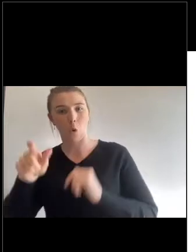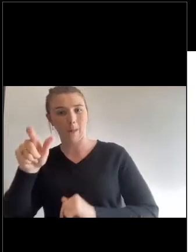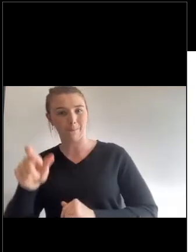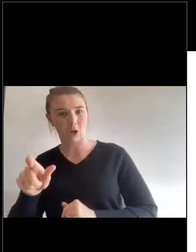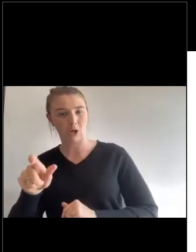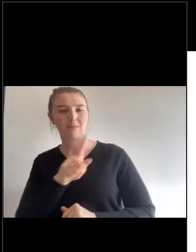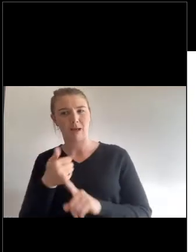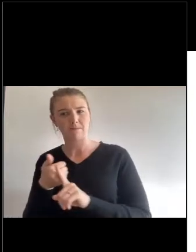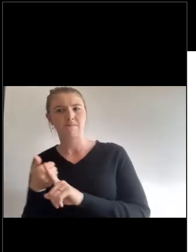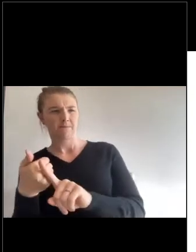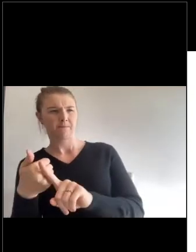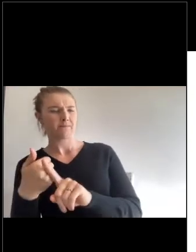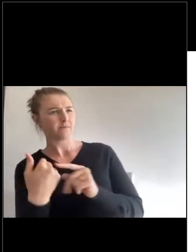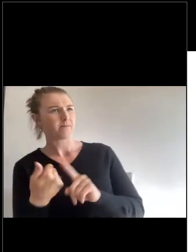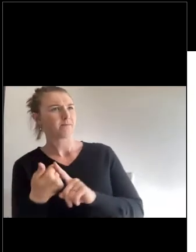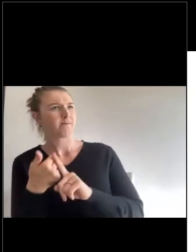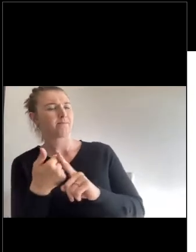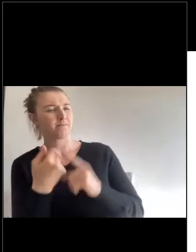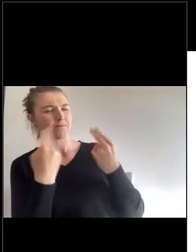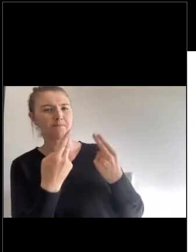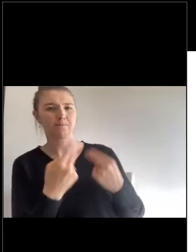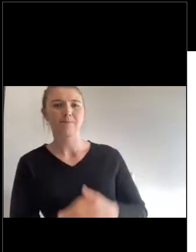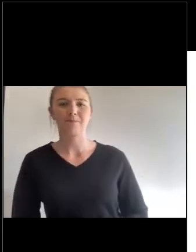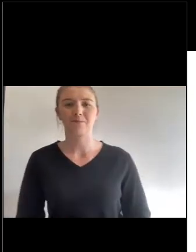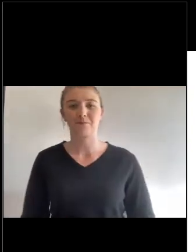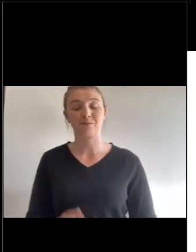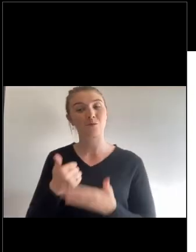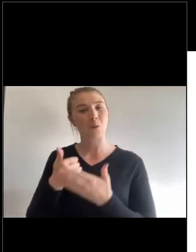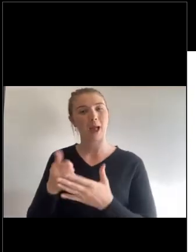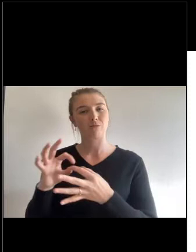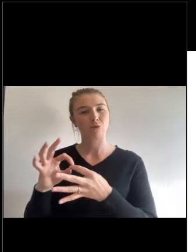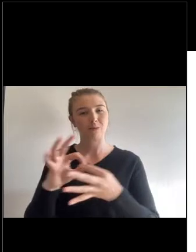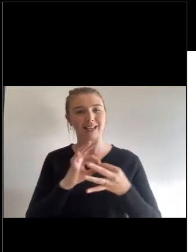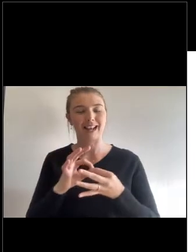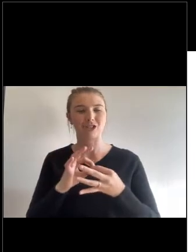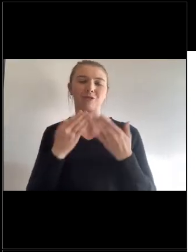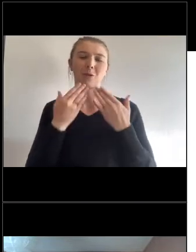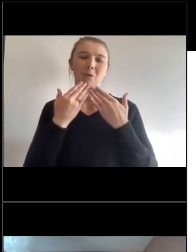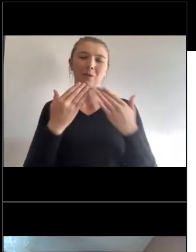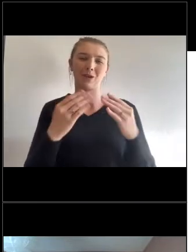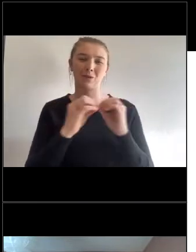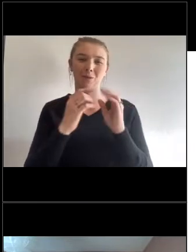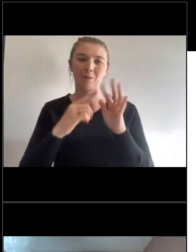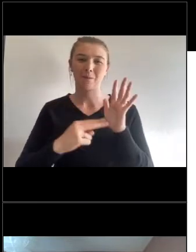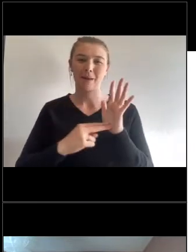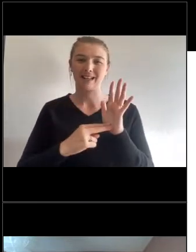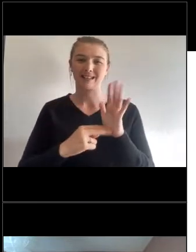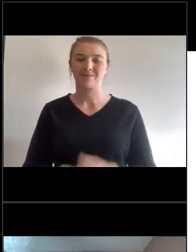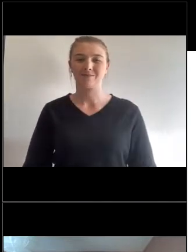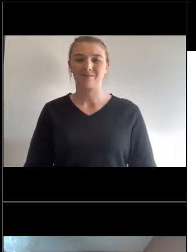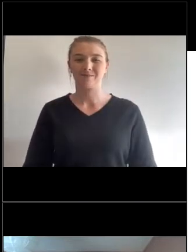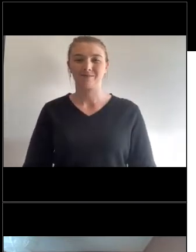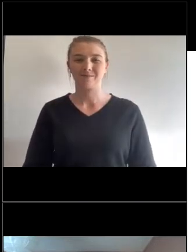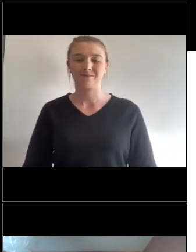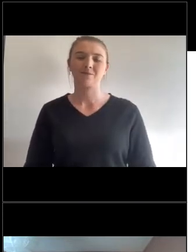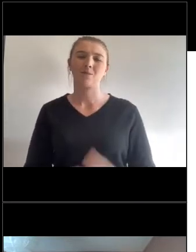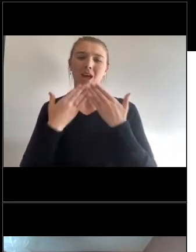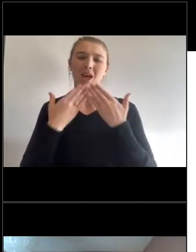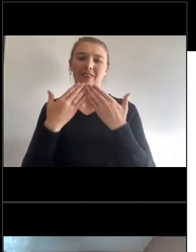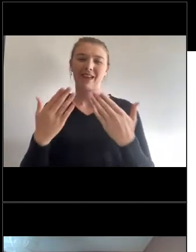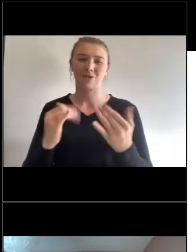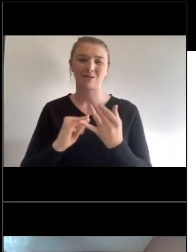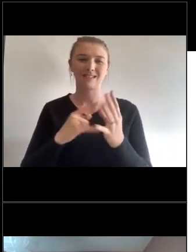build connection. So thanks, Ben. Thank you for that. Fantastic. Thank you, Sarah, and thank you